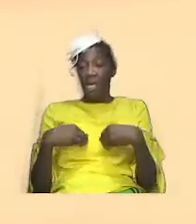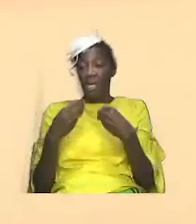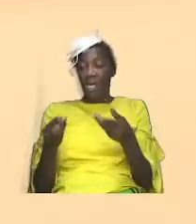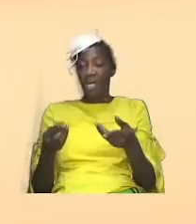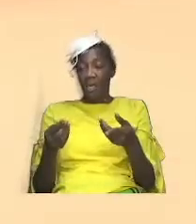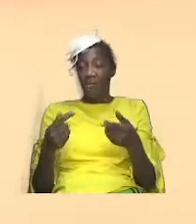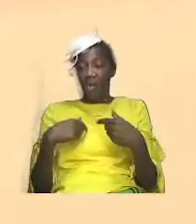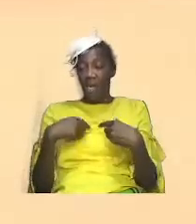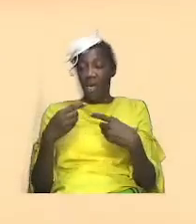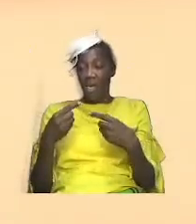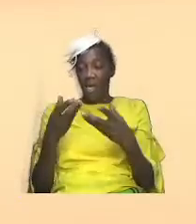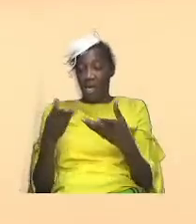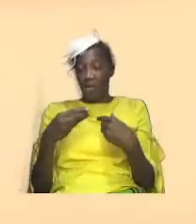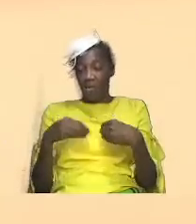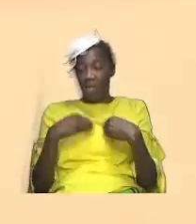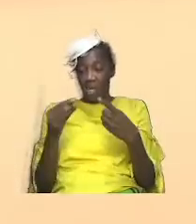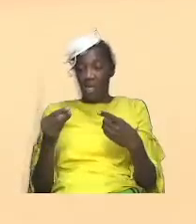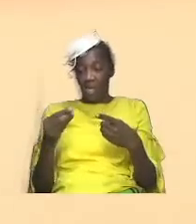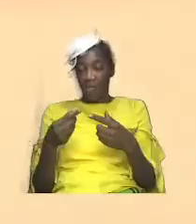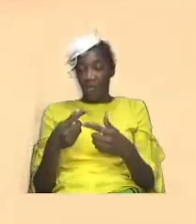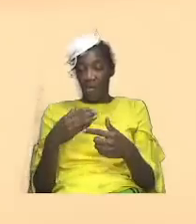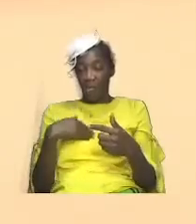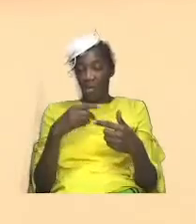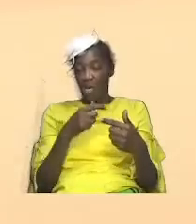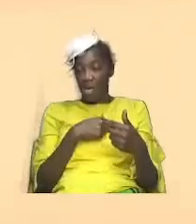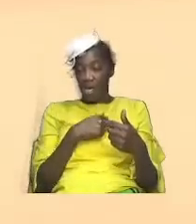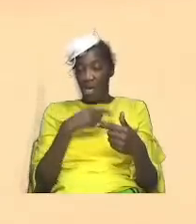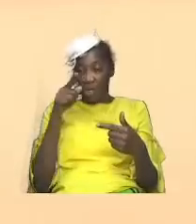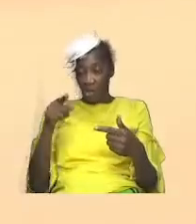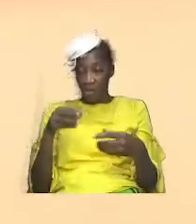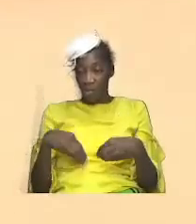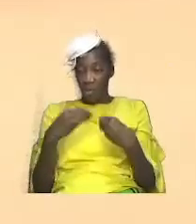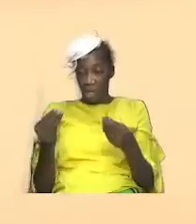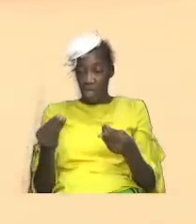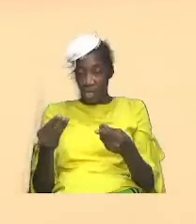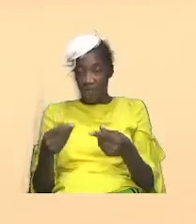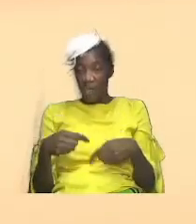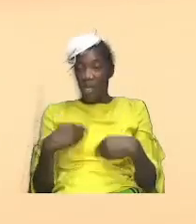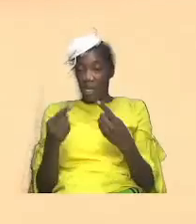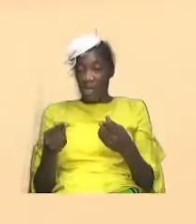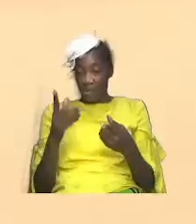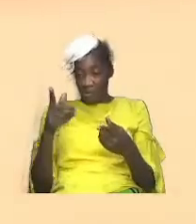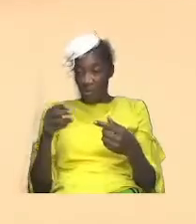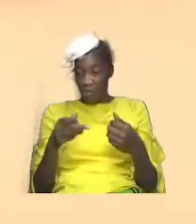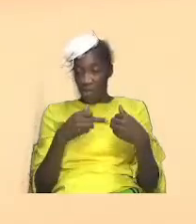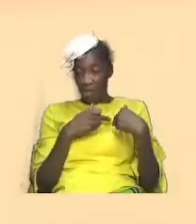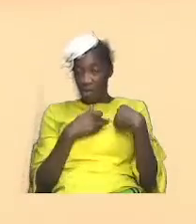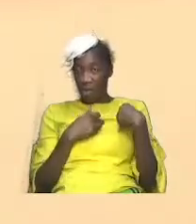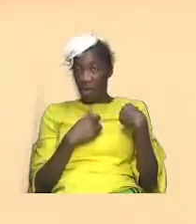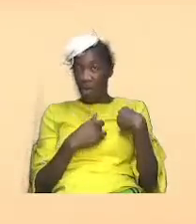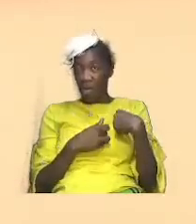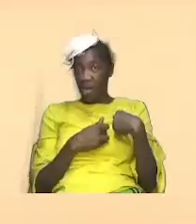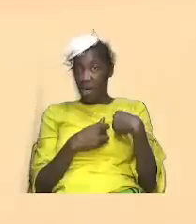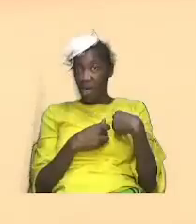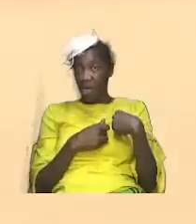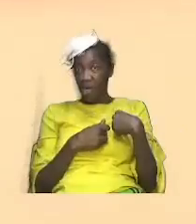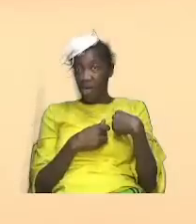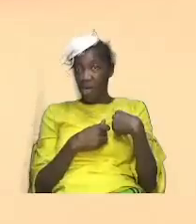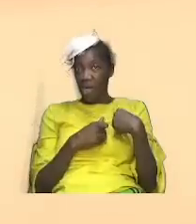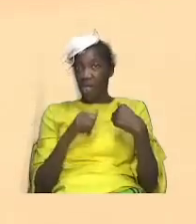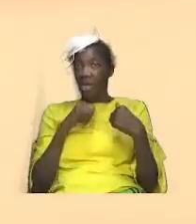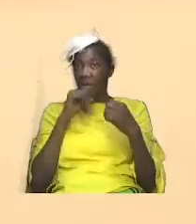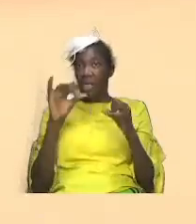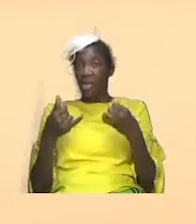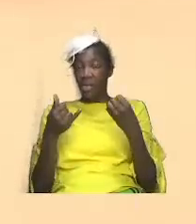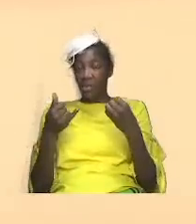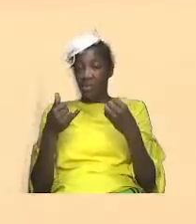that I give from my own heart. When you give from your heart. And note that it is our not just money, but